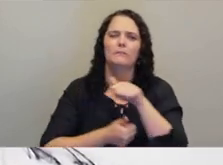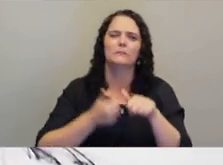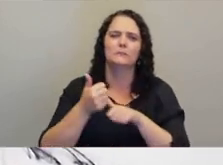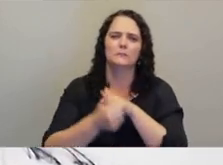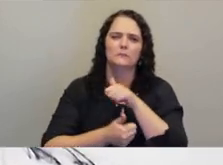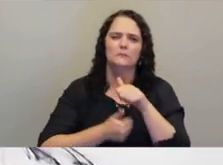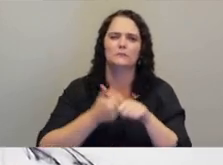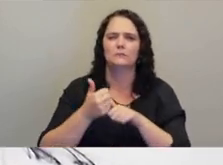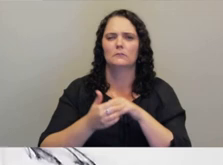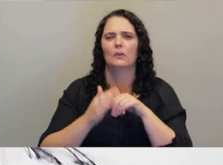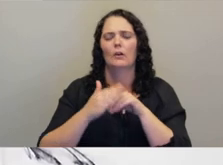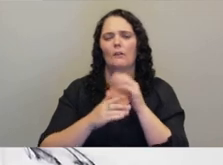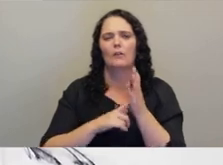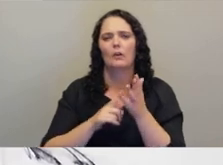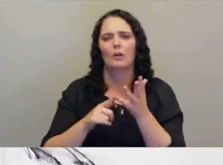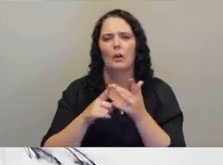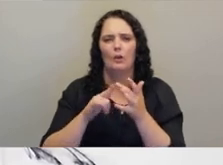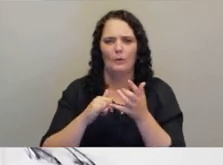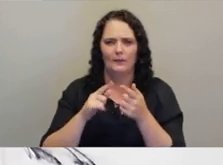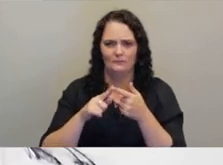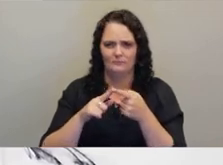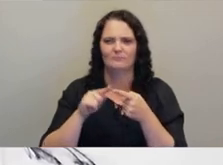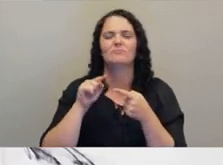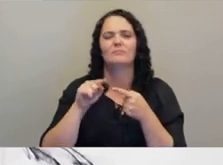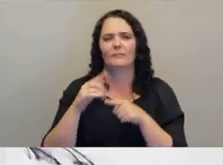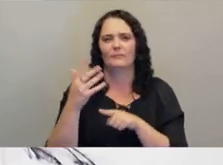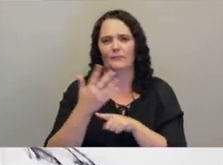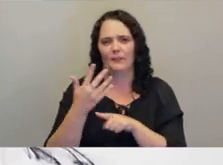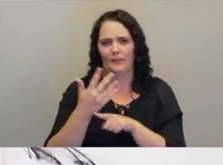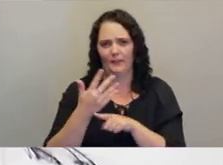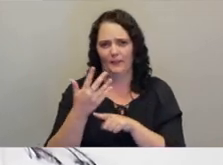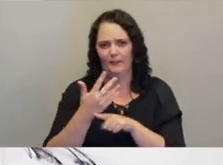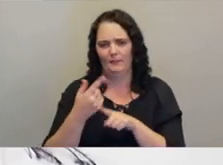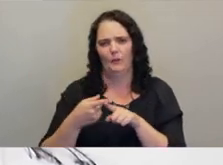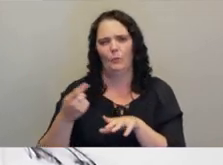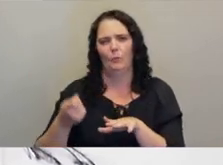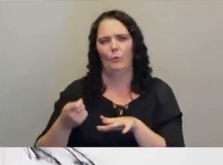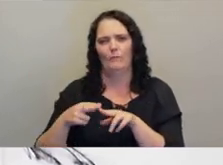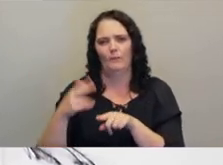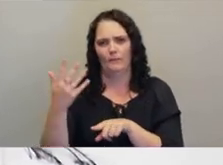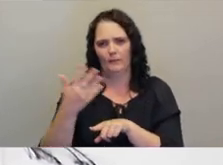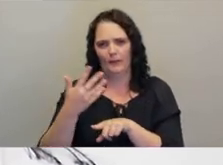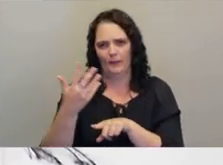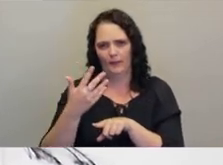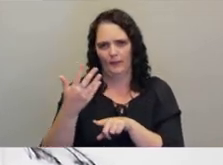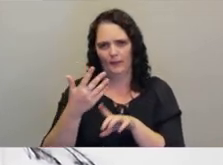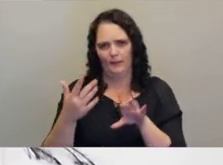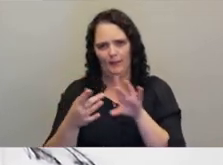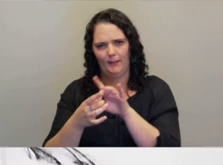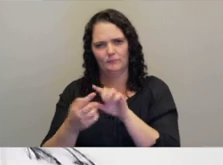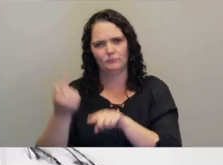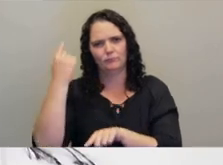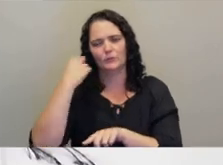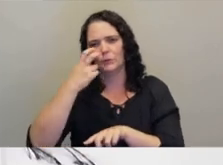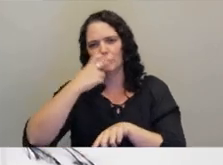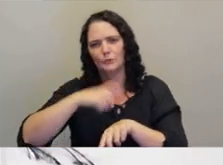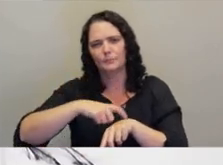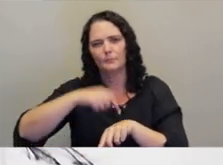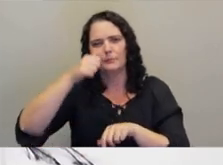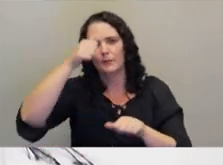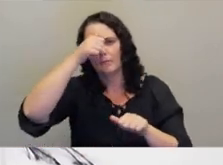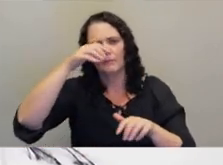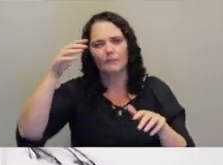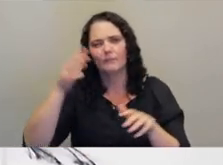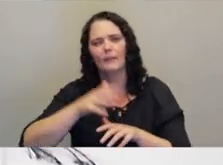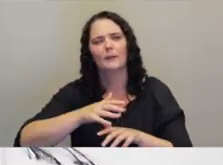Louis XV and a favorite of the court of Louis XV, including the Marquise Pompadour. And you might be aware of the